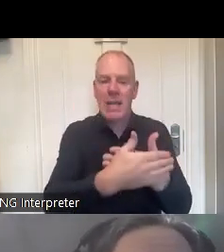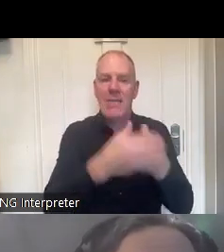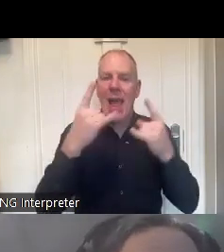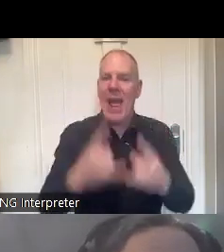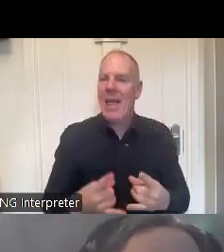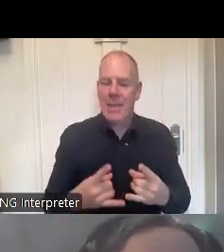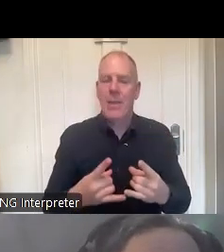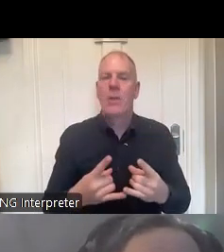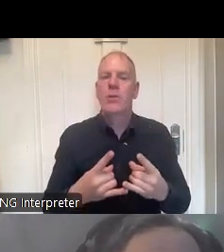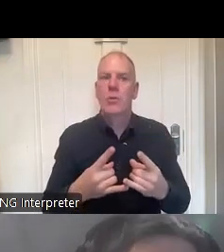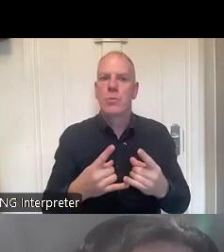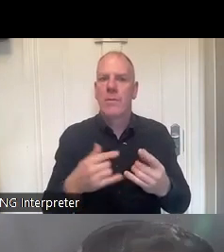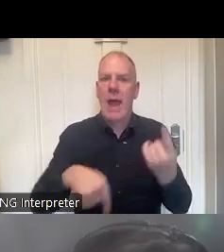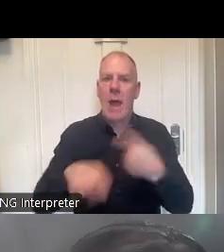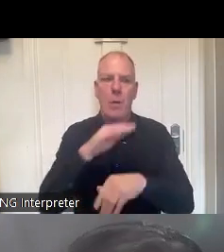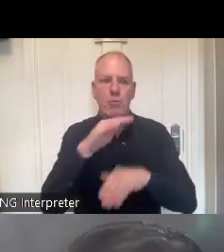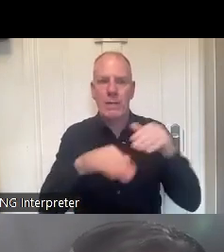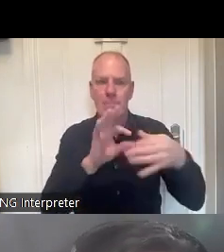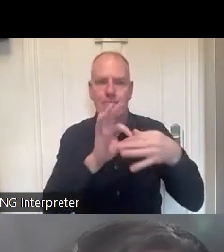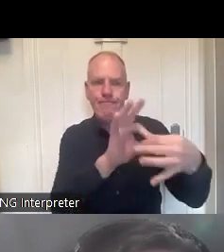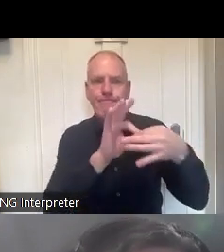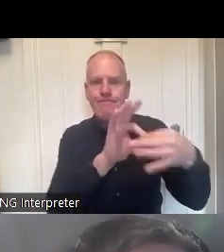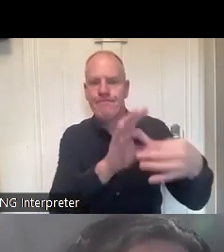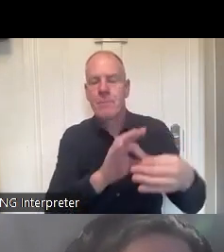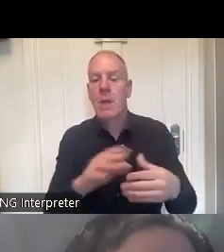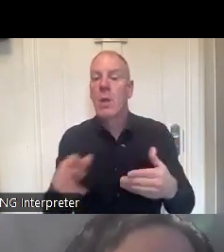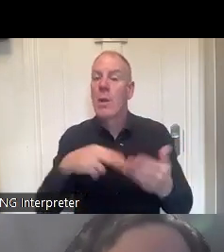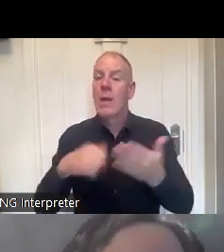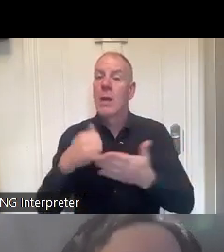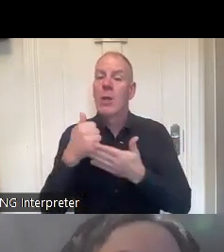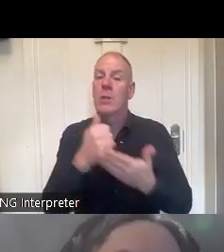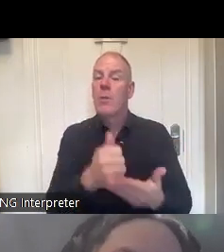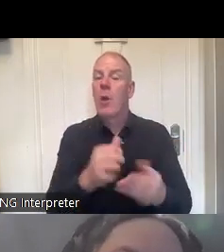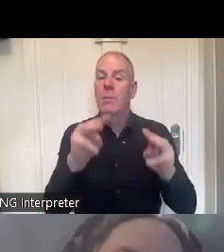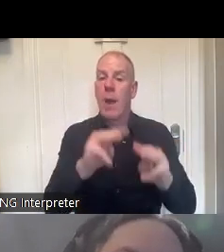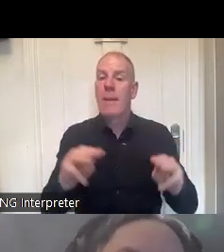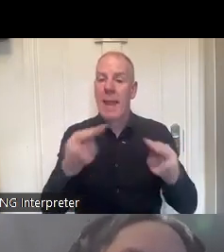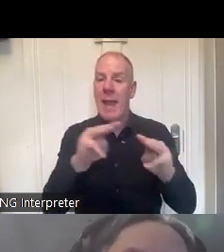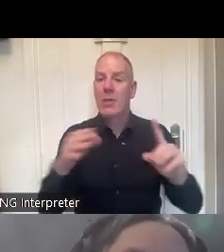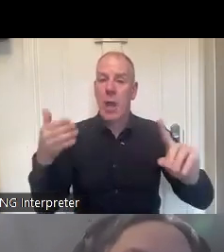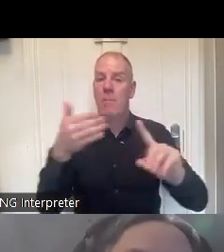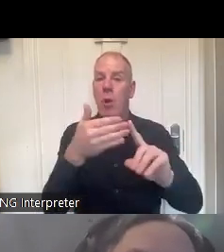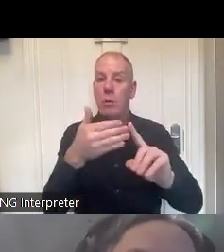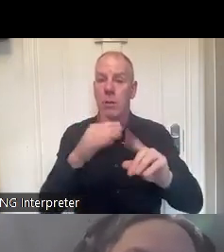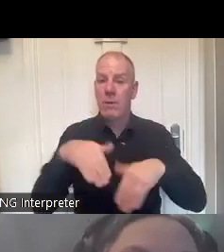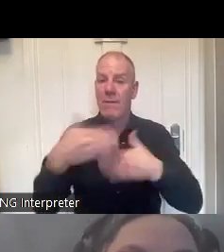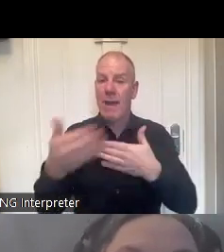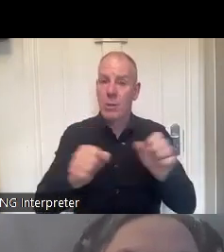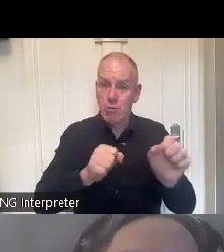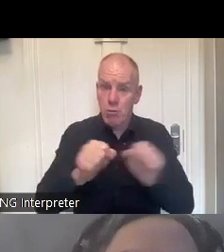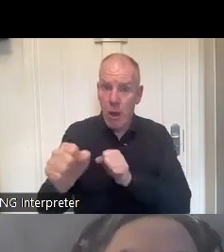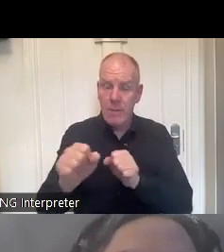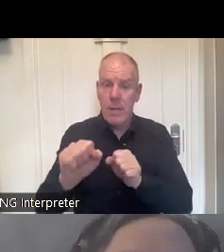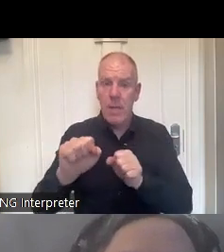So just to flag that supporting a population-based approach to service planning and delivery, which aims to address